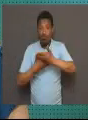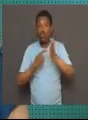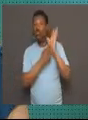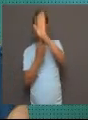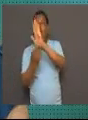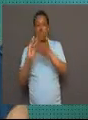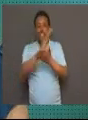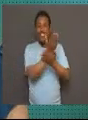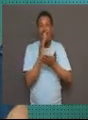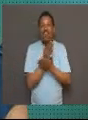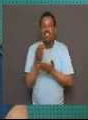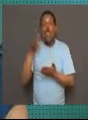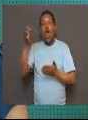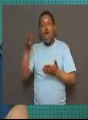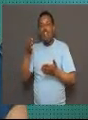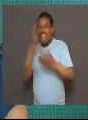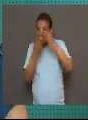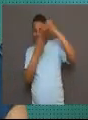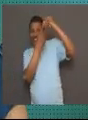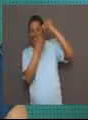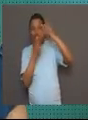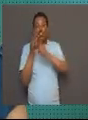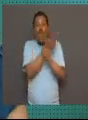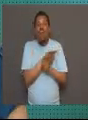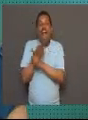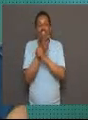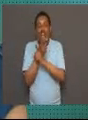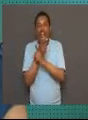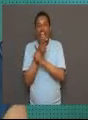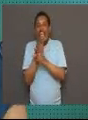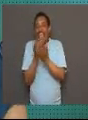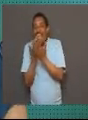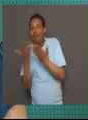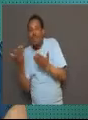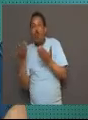a single geographical element or feature.